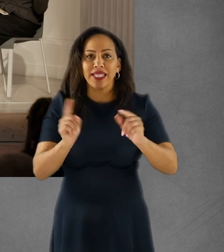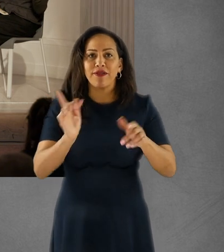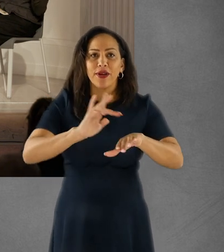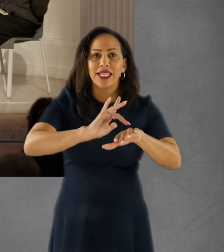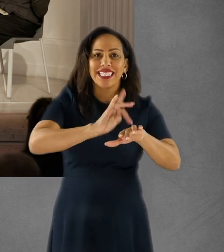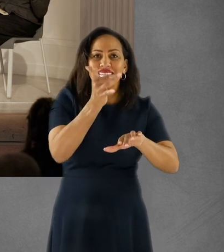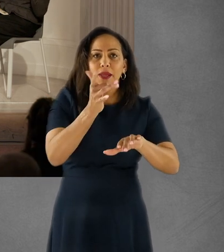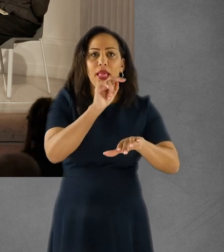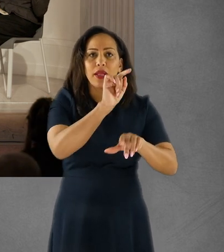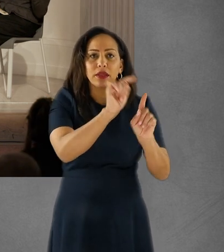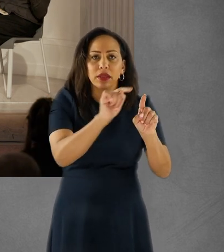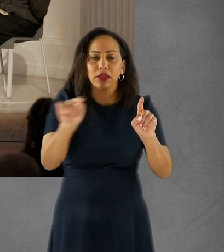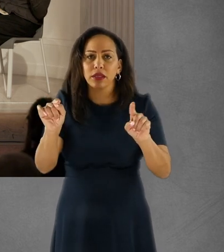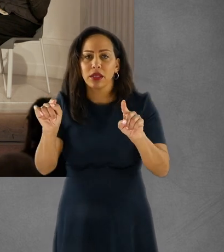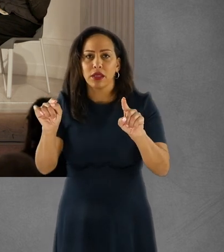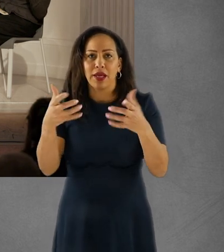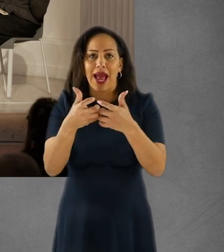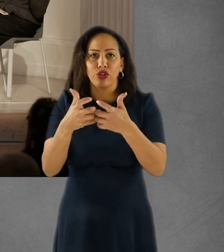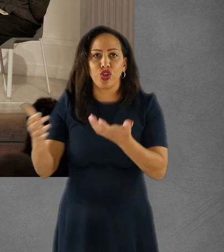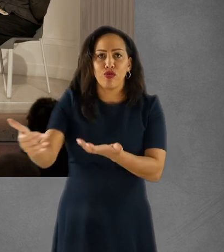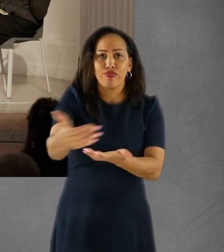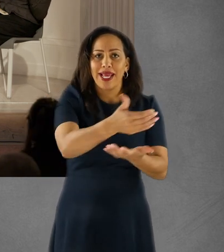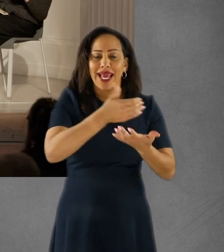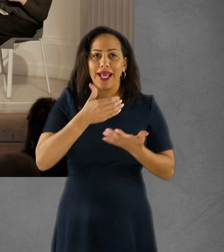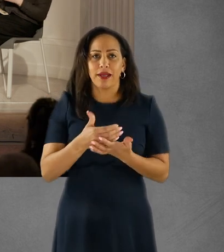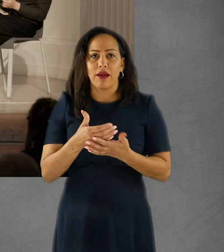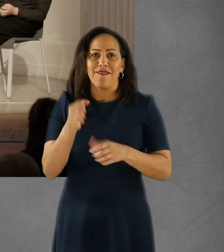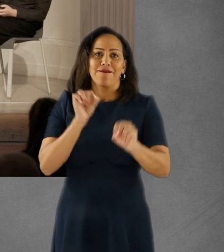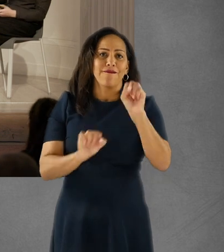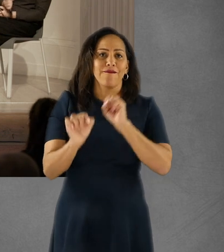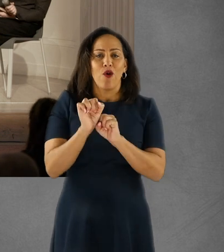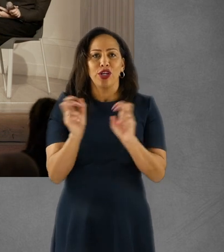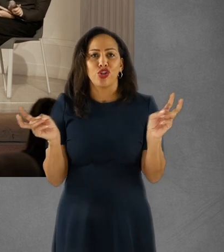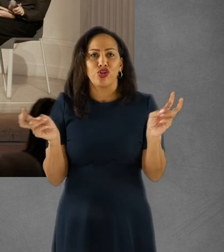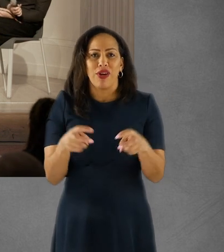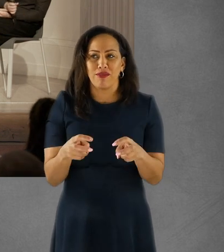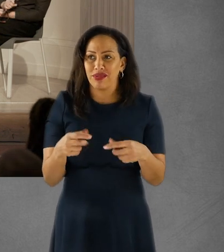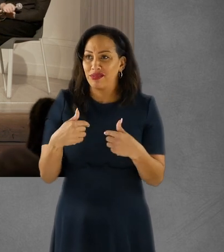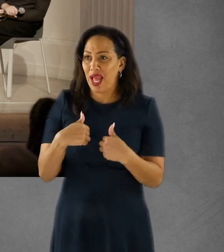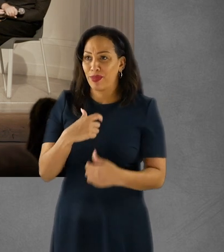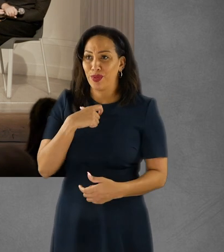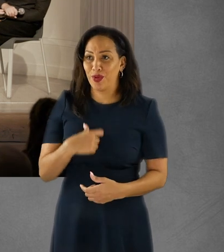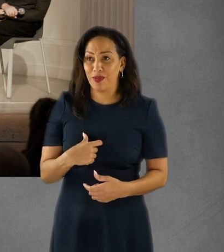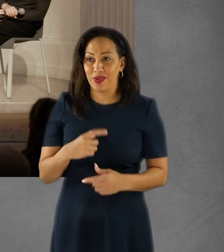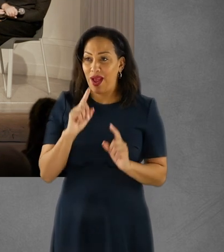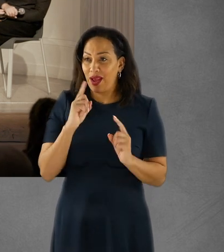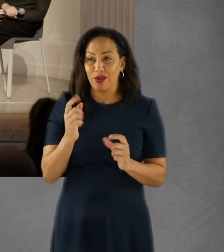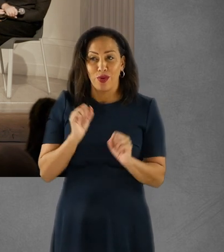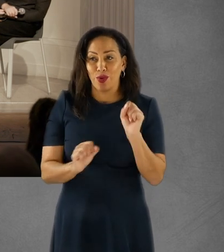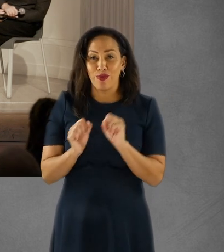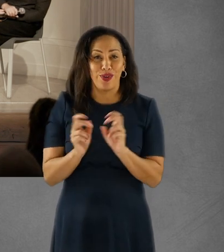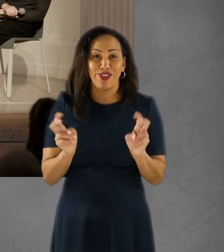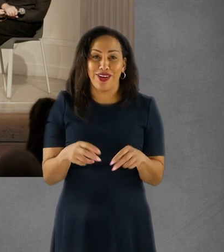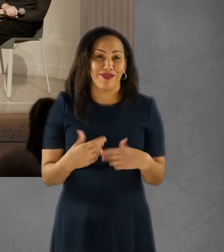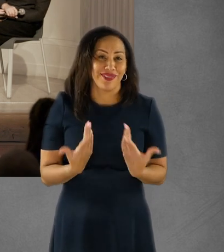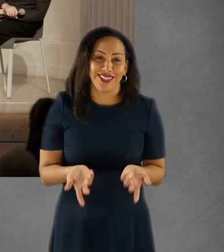did you translate between disciplines? Different, avoid the trap. And avoid the traps. I don't think I've ever avoided